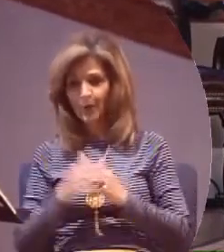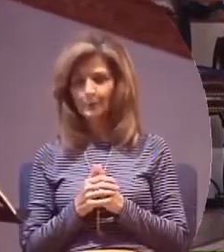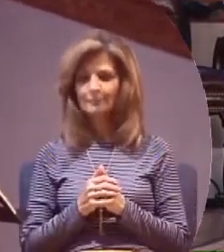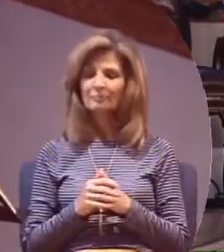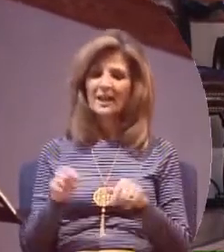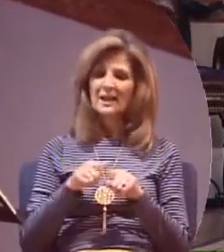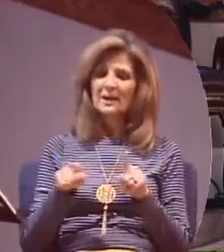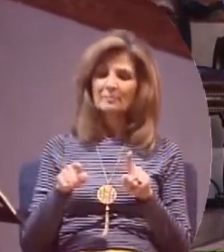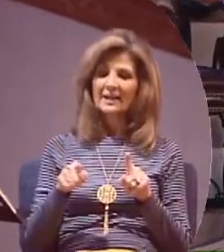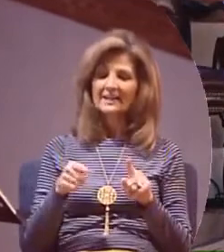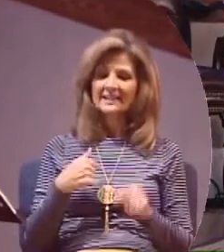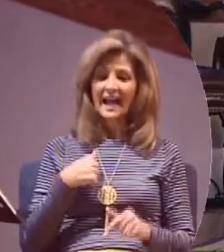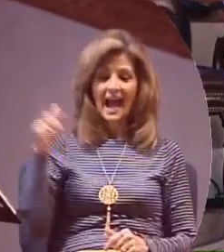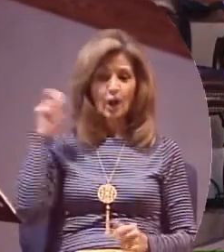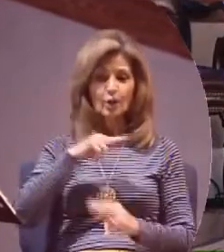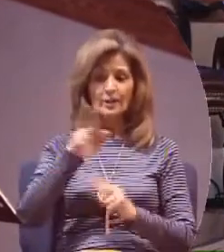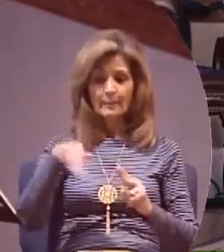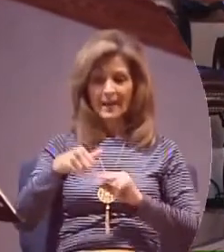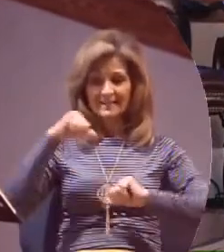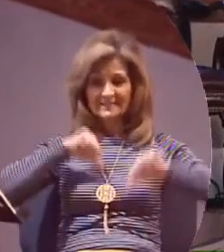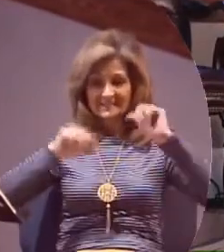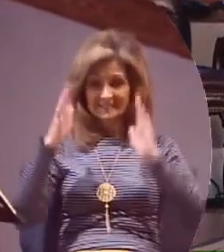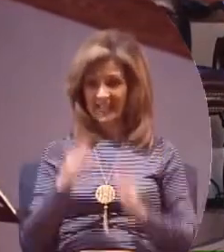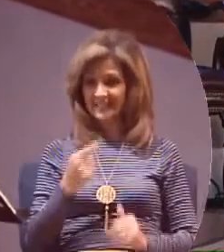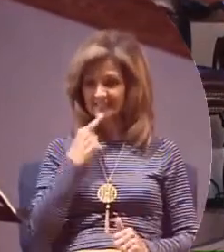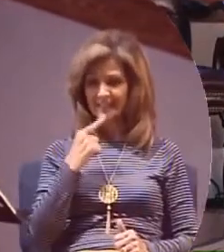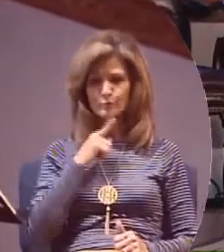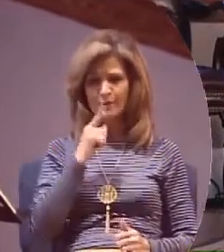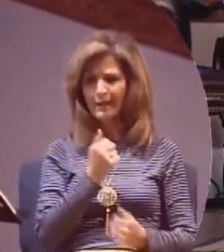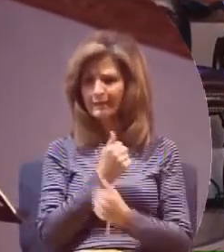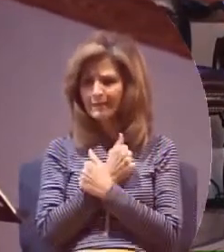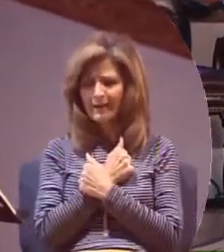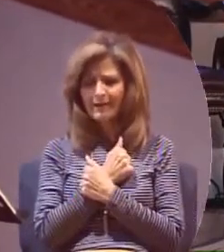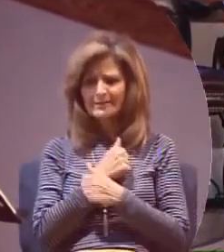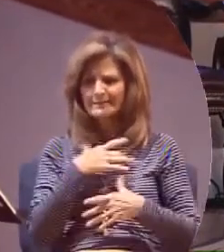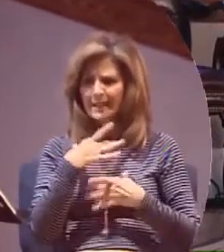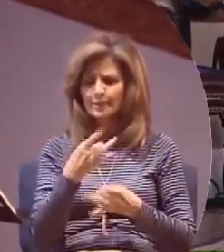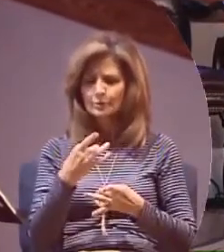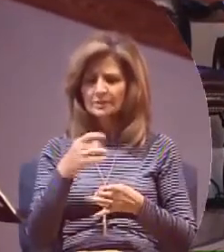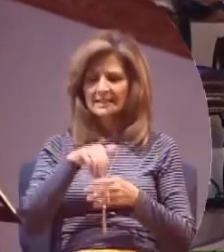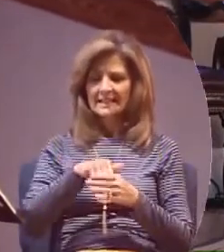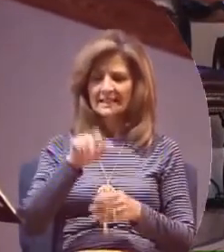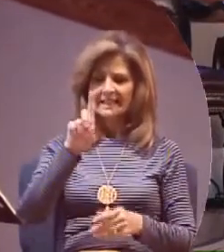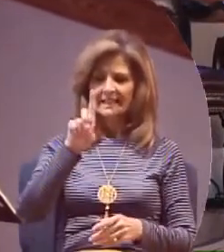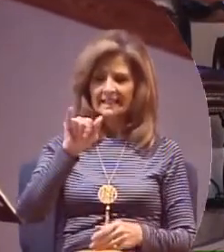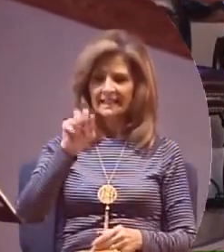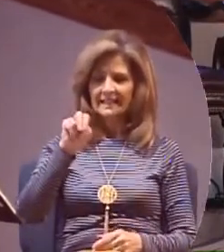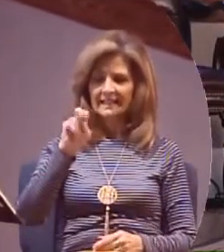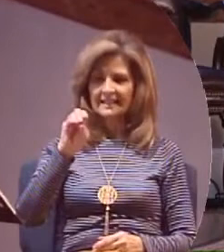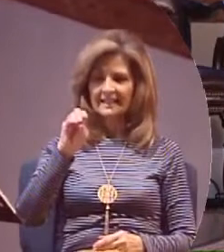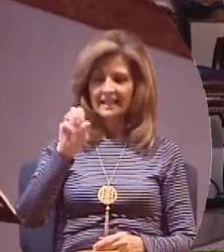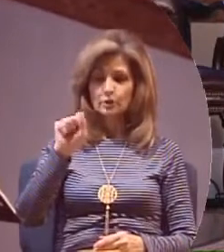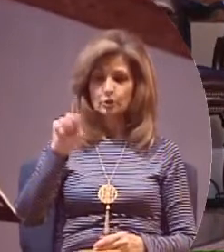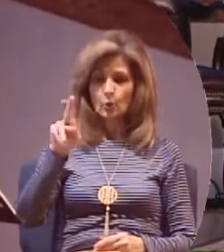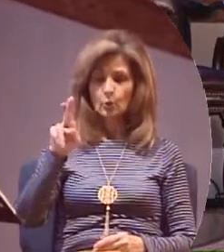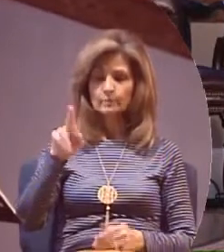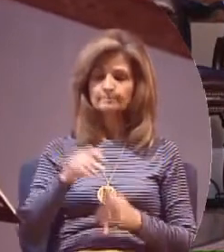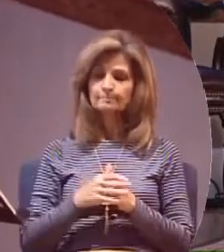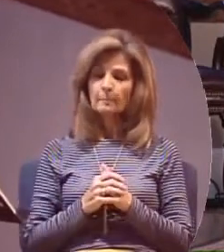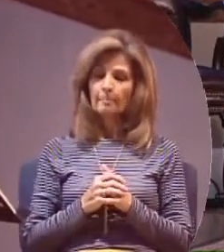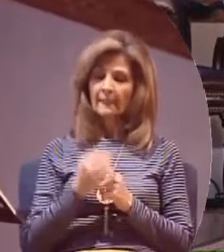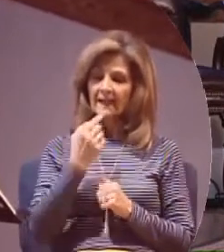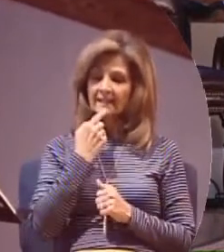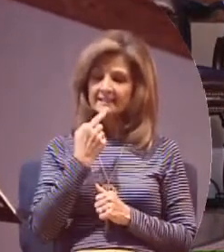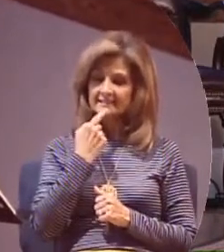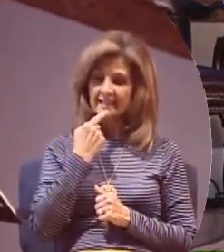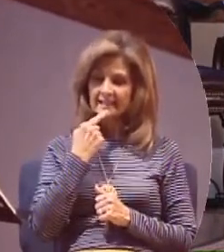was crazy about dinosaurs, and somebody told him where they found a living dinosaur somewhere over in the continent of Africa. And so it was like